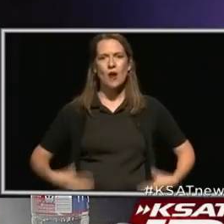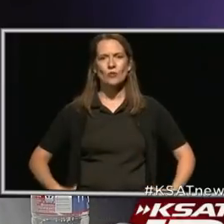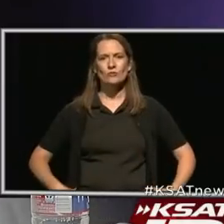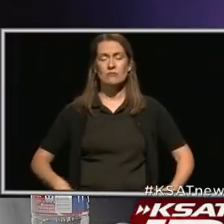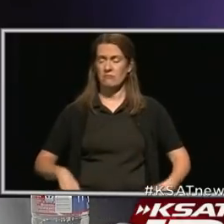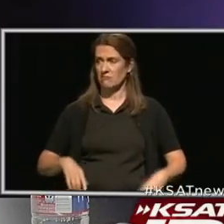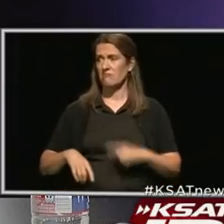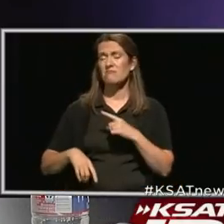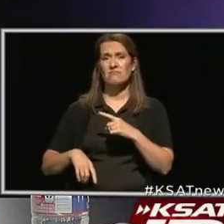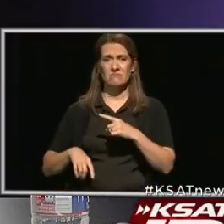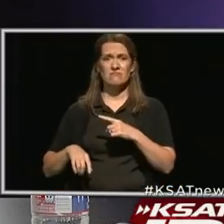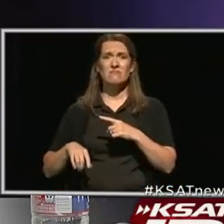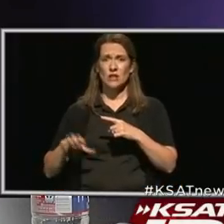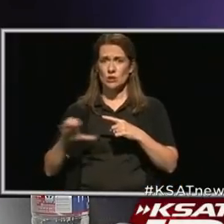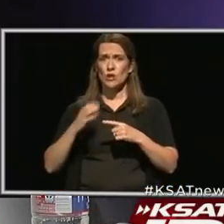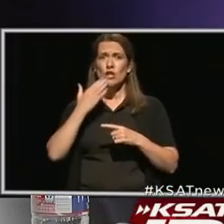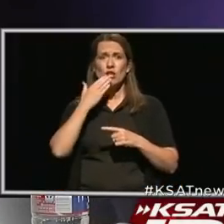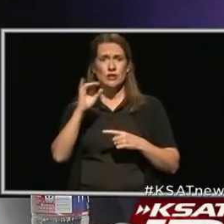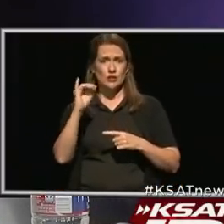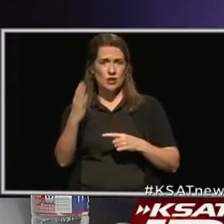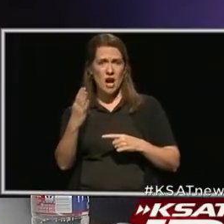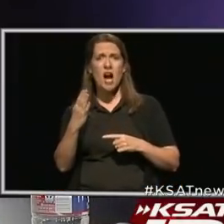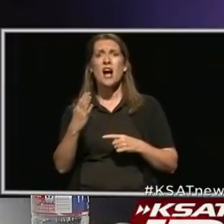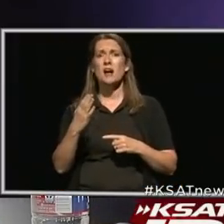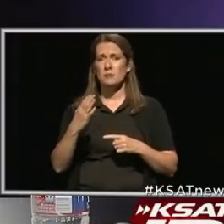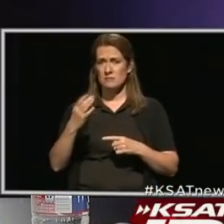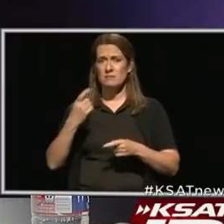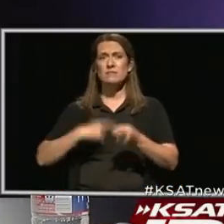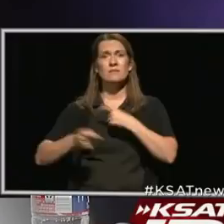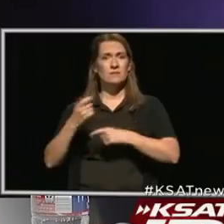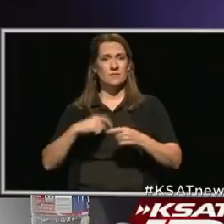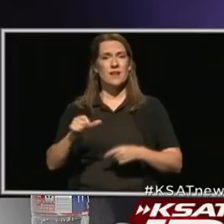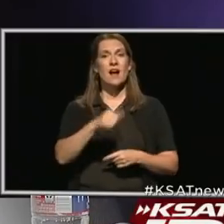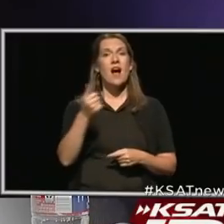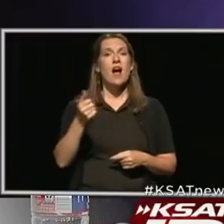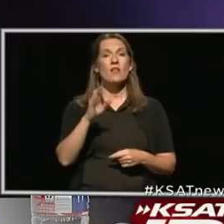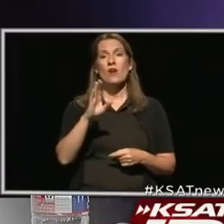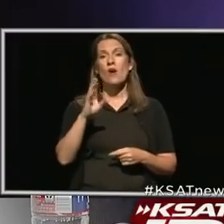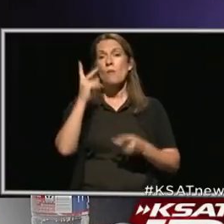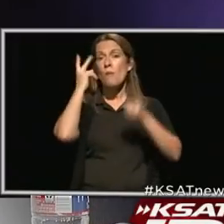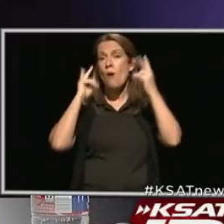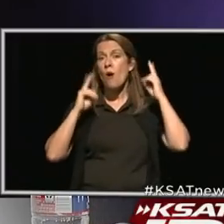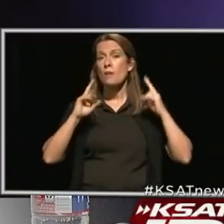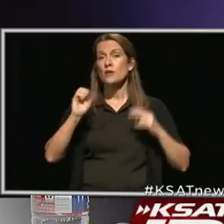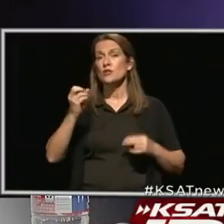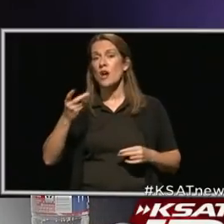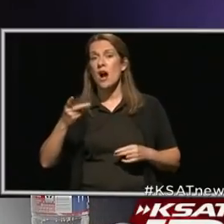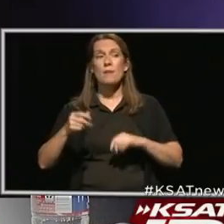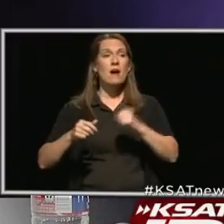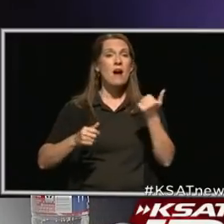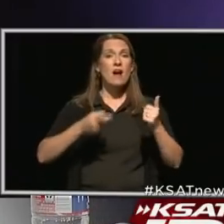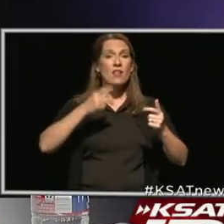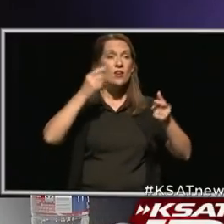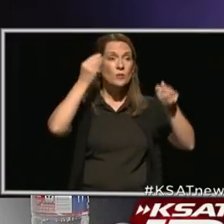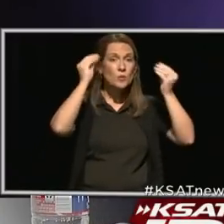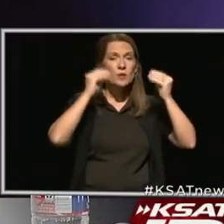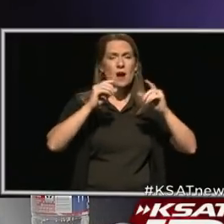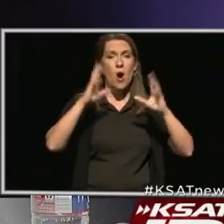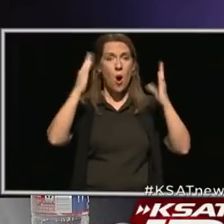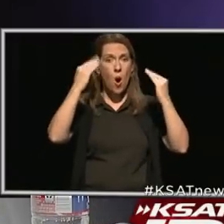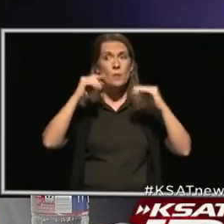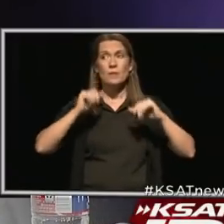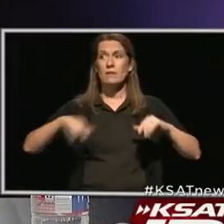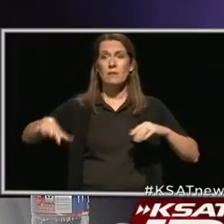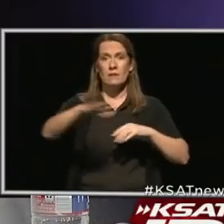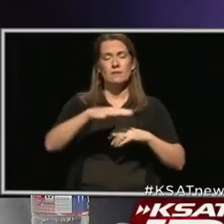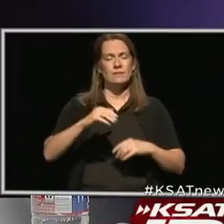she's doing all the right things. I hope that's happening in the other barbershops and in the other beauty parlors around the city. So she